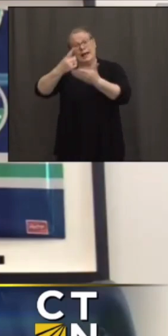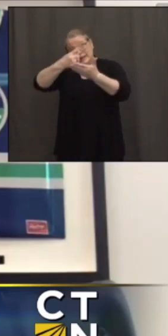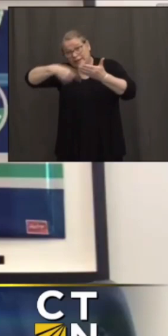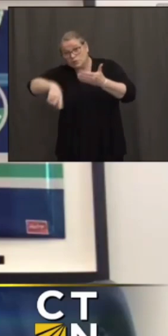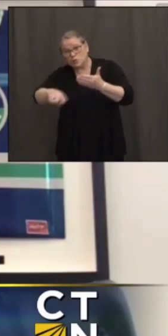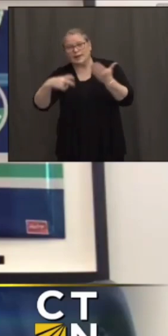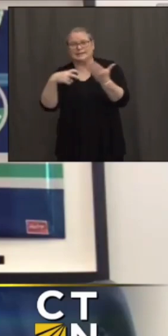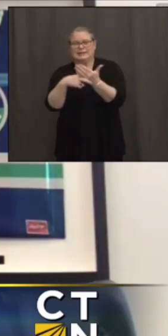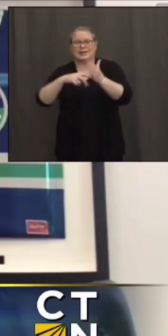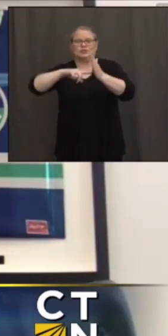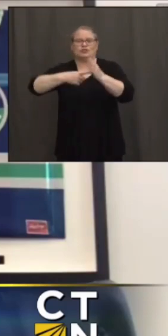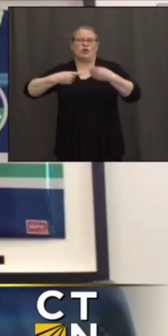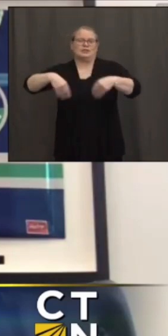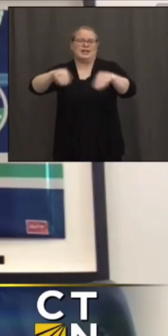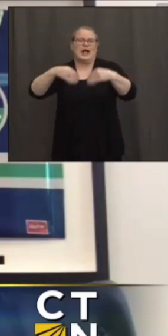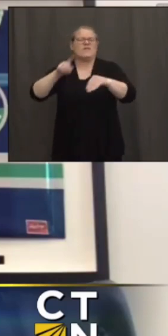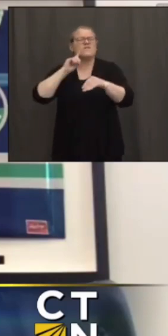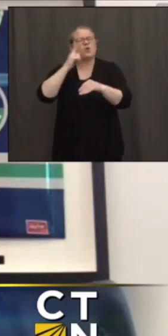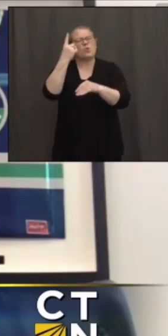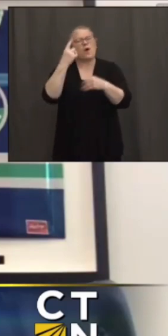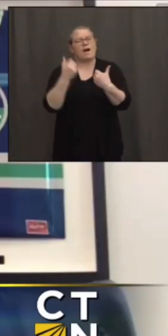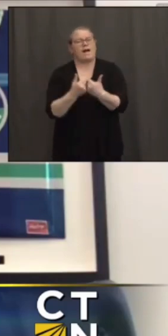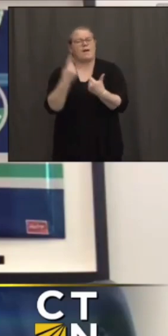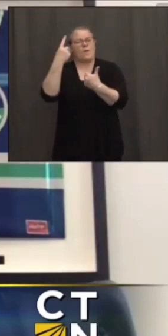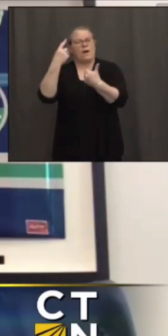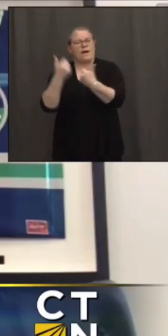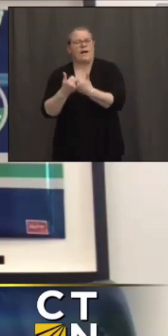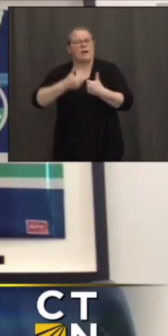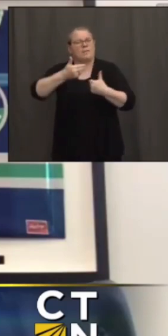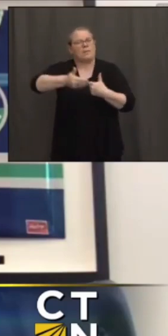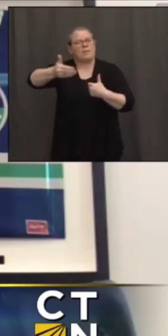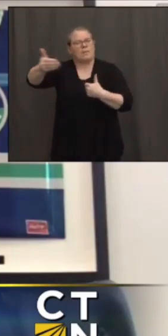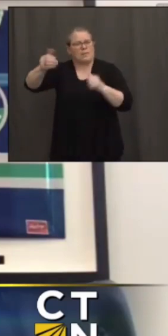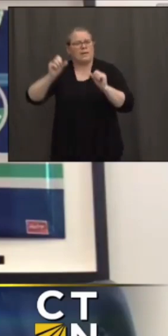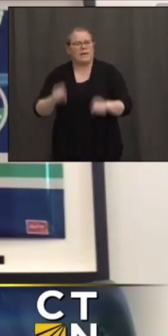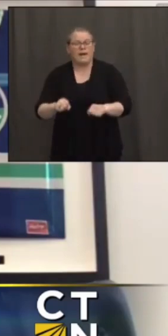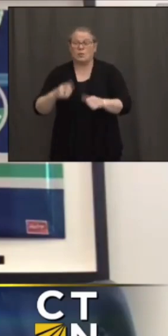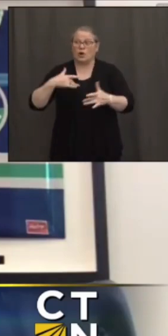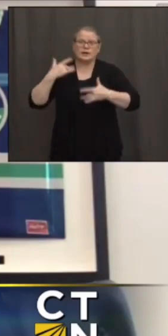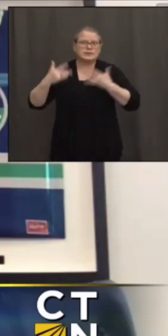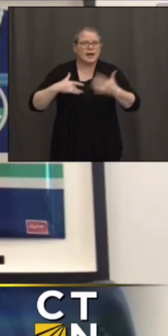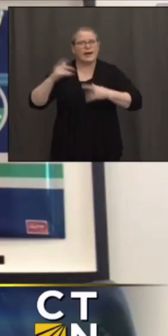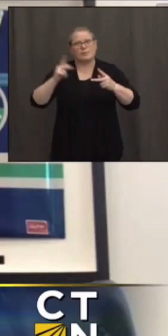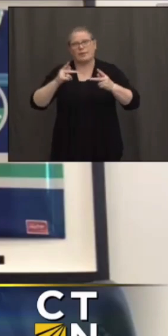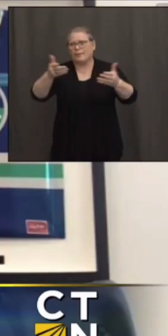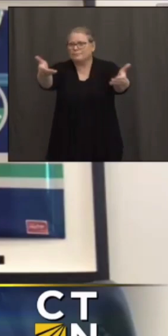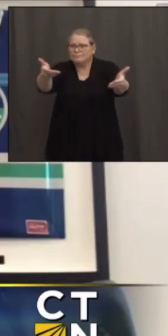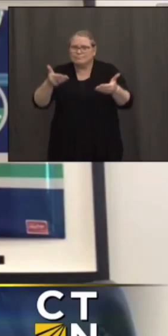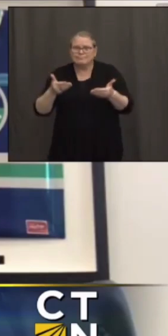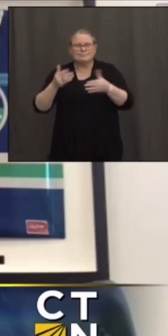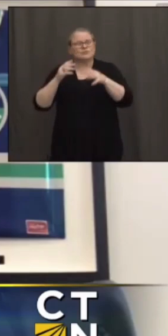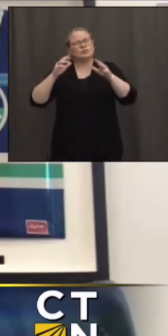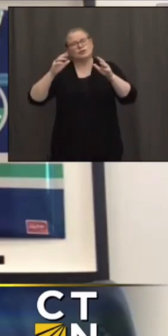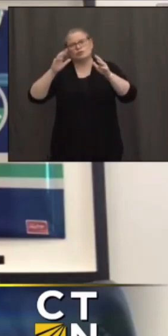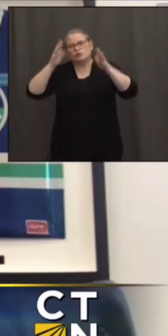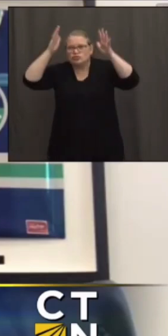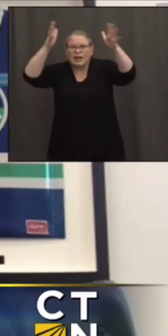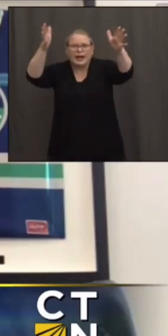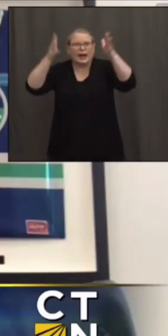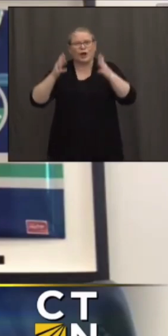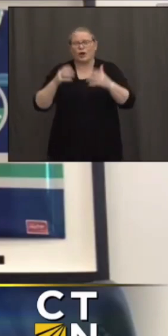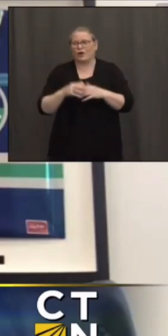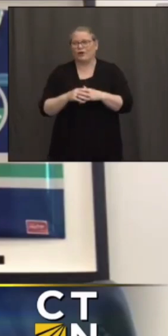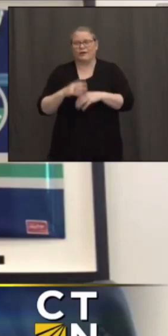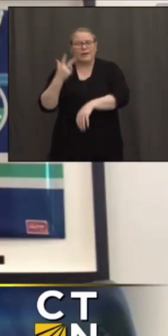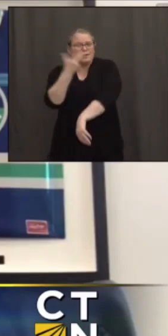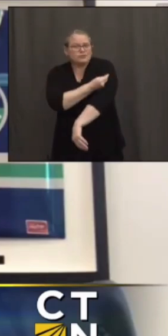tickets, and we're excited to welcome everyone back to our home, to be able to, cheer on the Yard Goats, see the shots in the